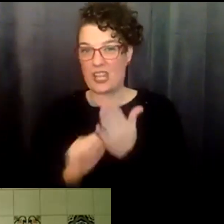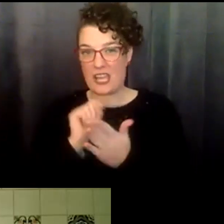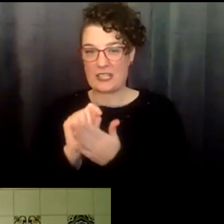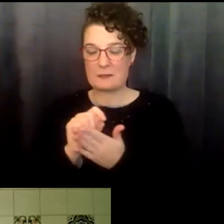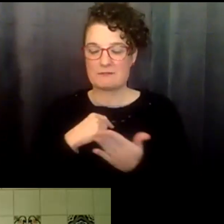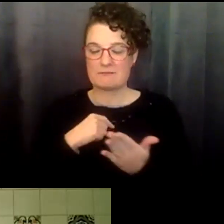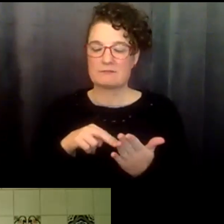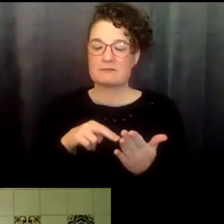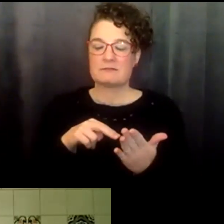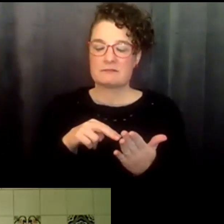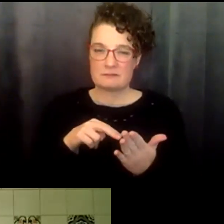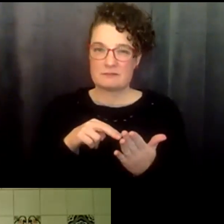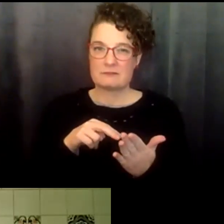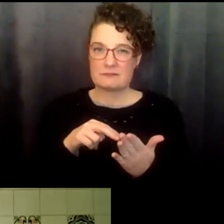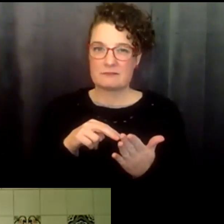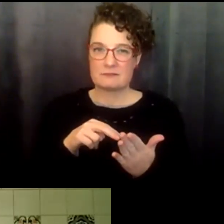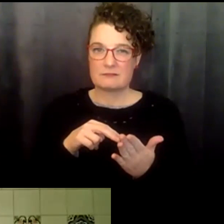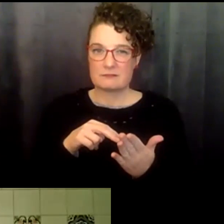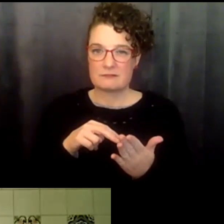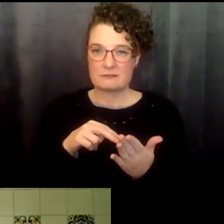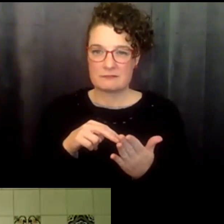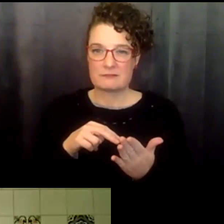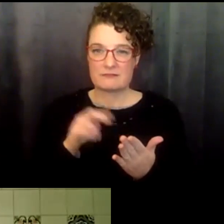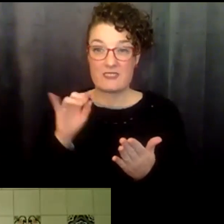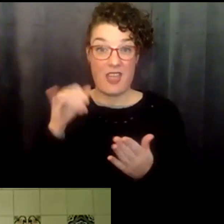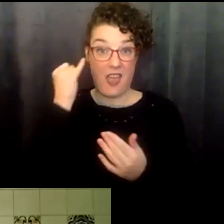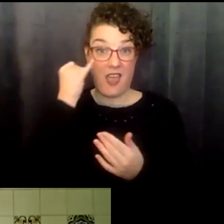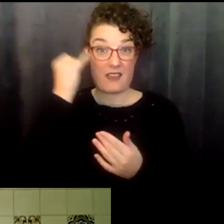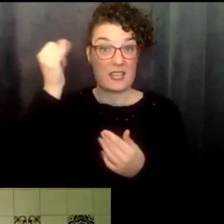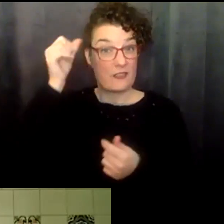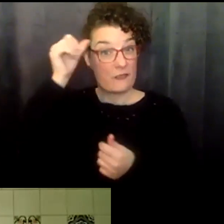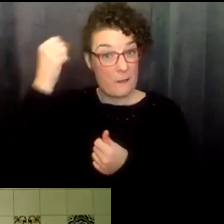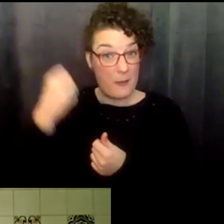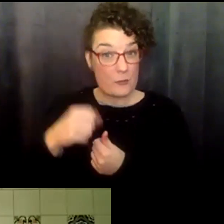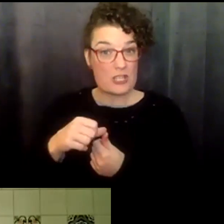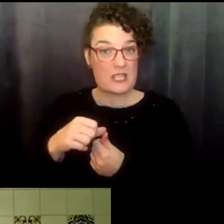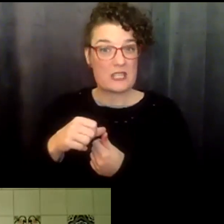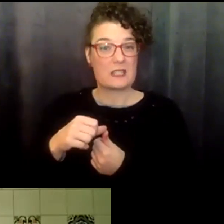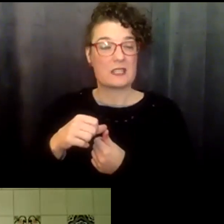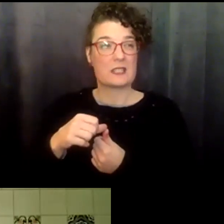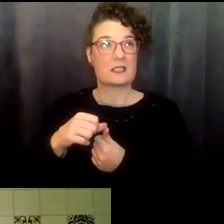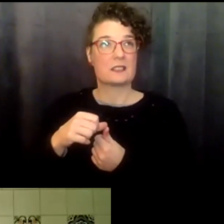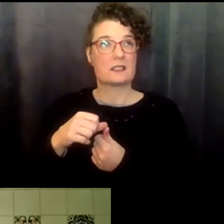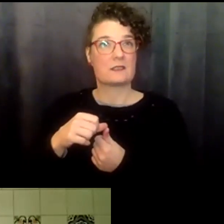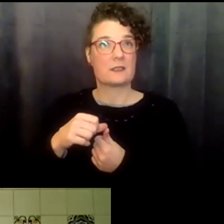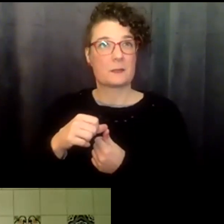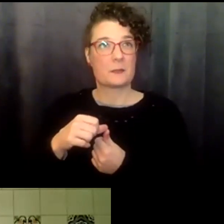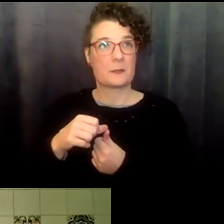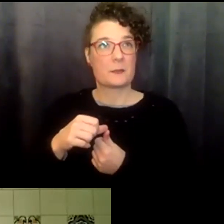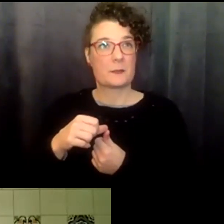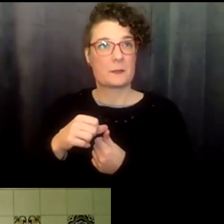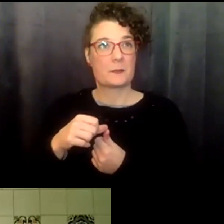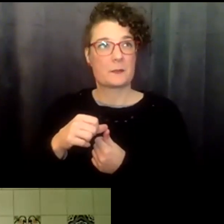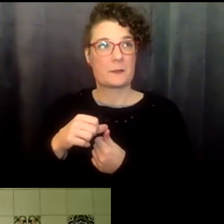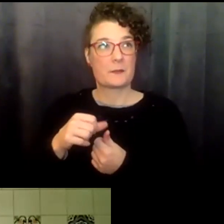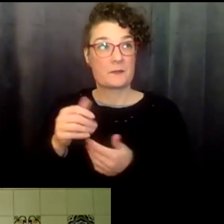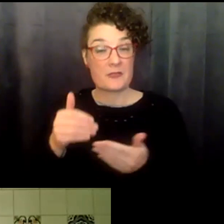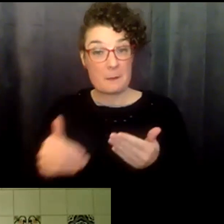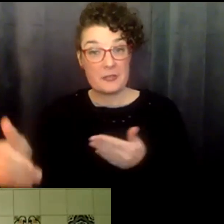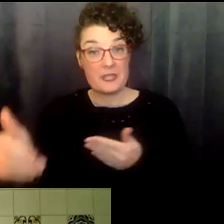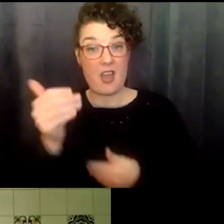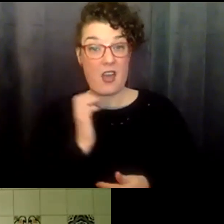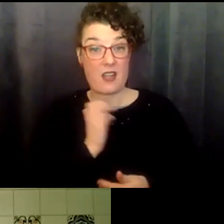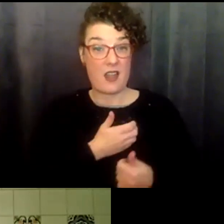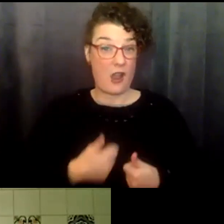very much the idea of memory, the idea that beyond our